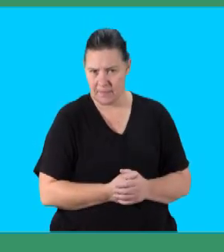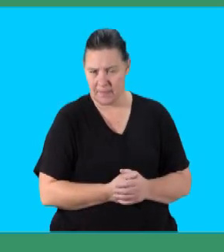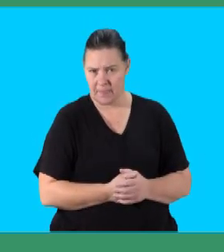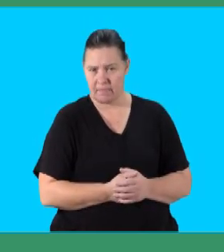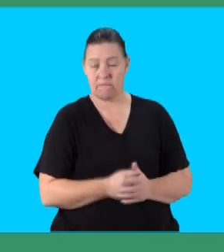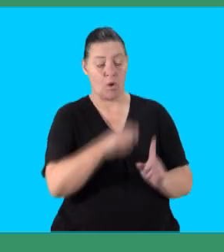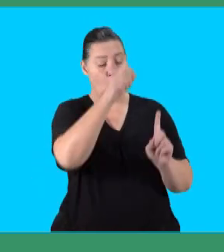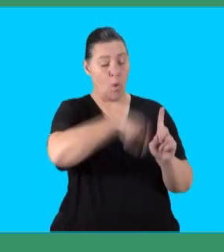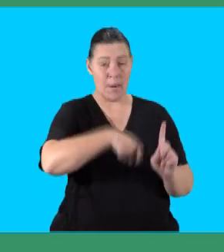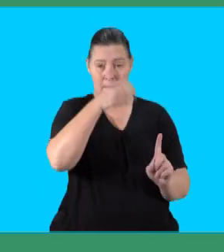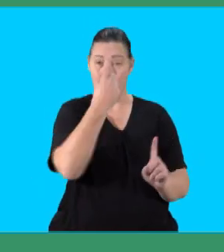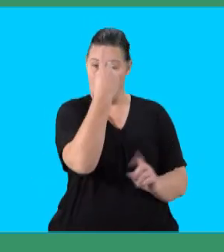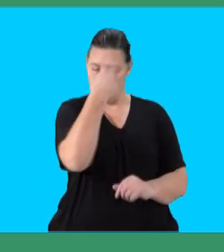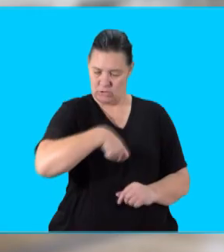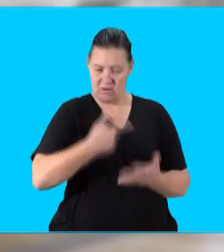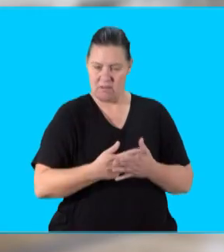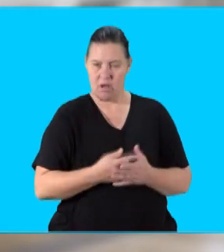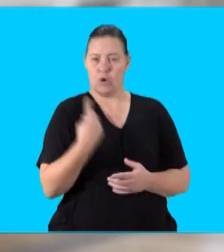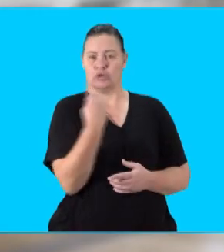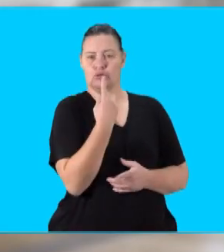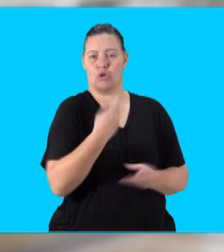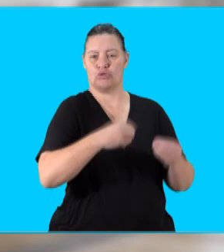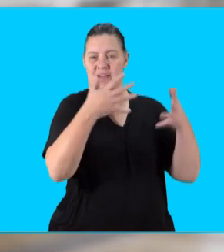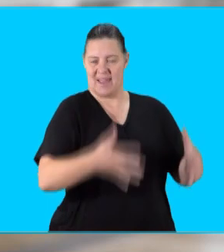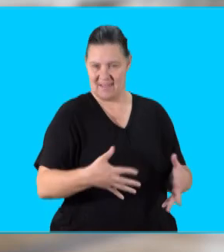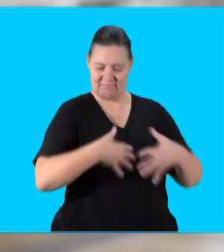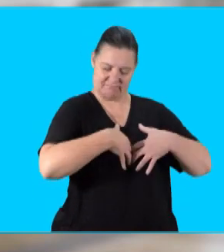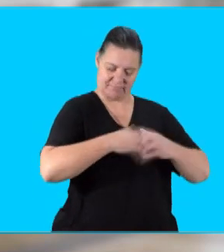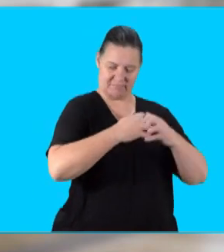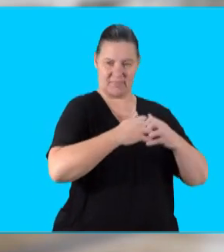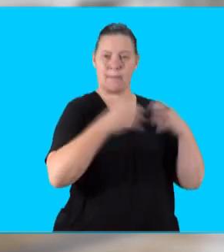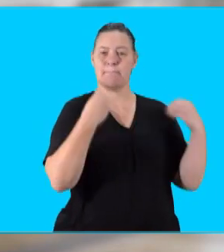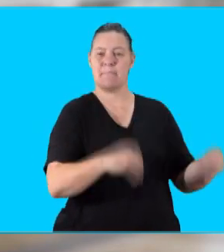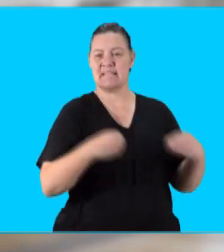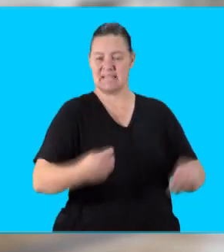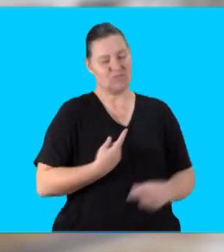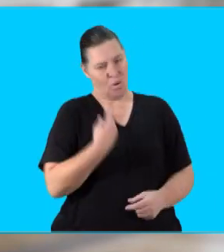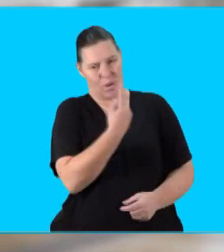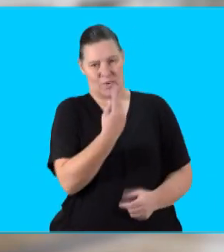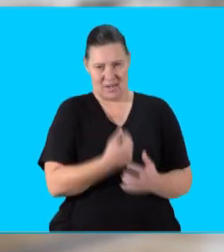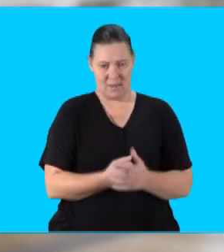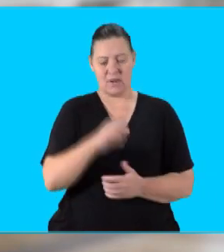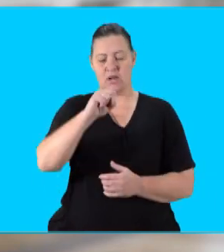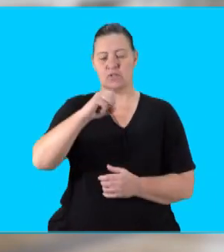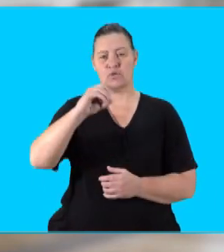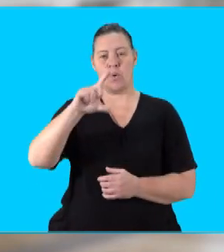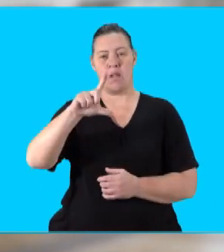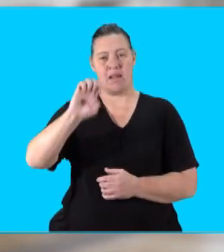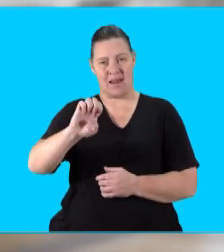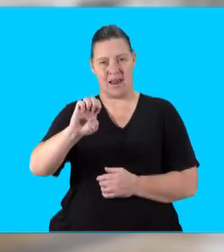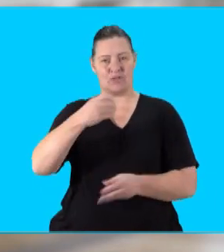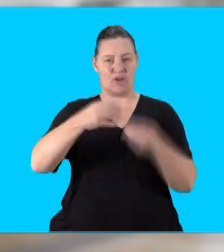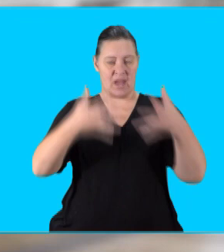One person can form a sole trader. So one person can start this particular business that we call a sole trader or a